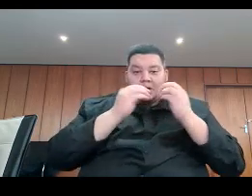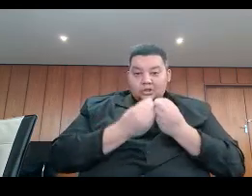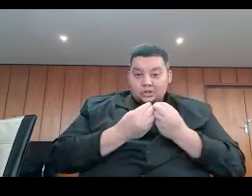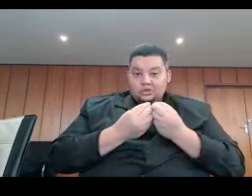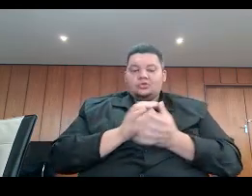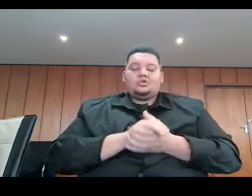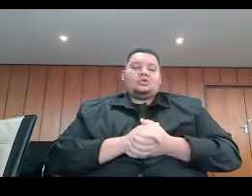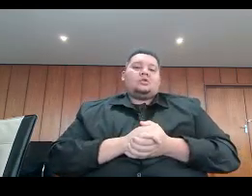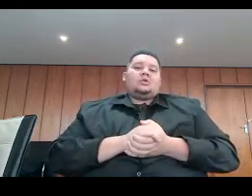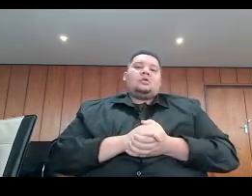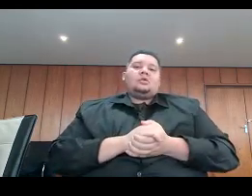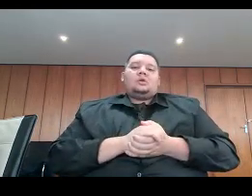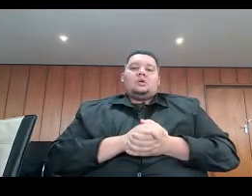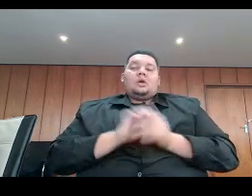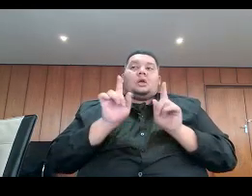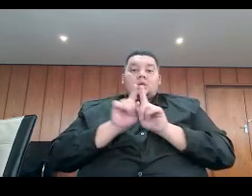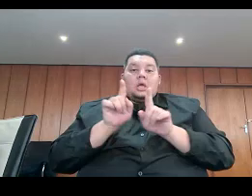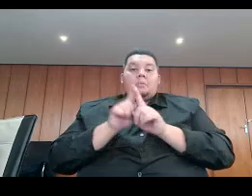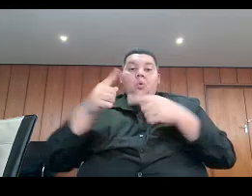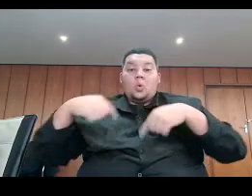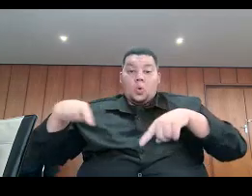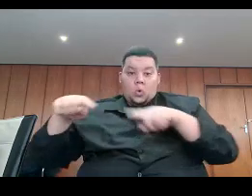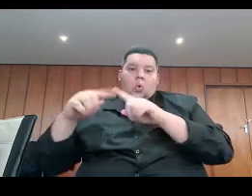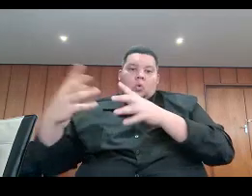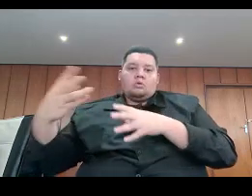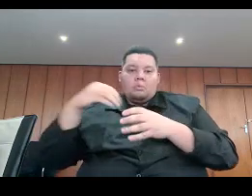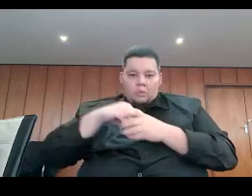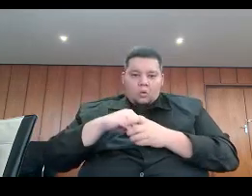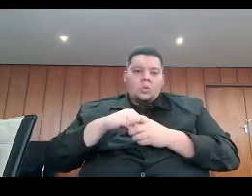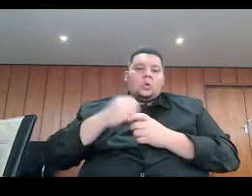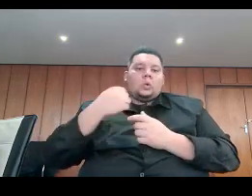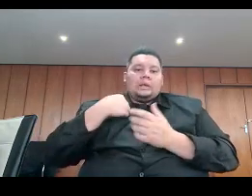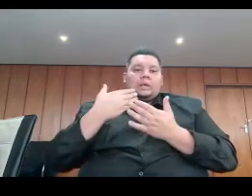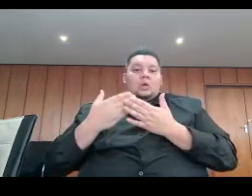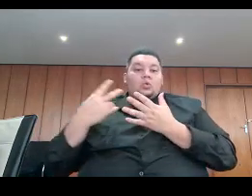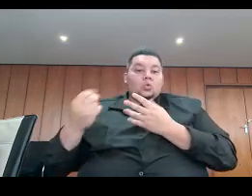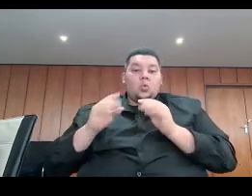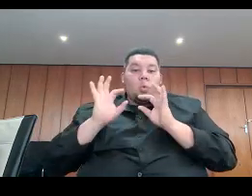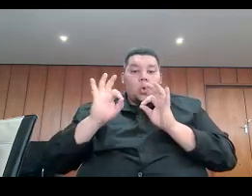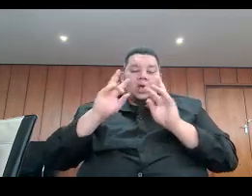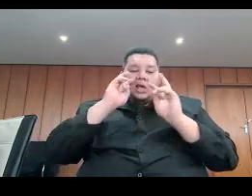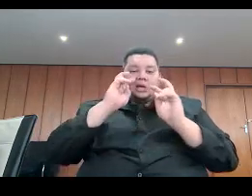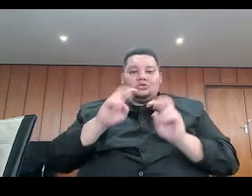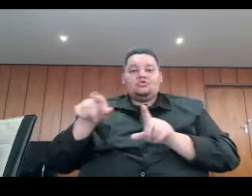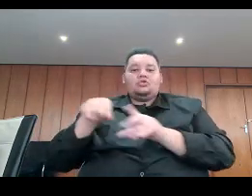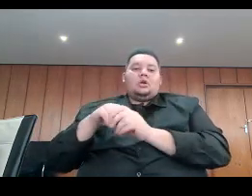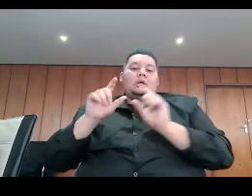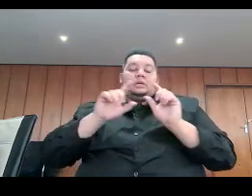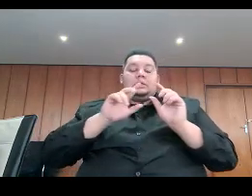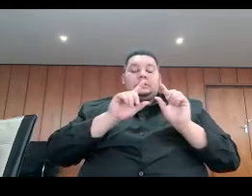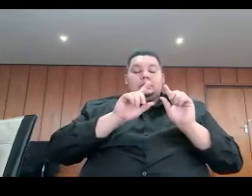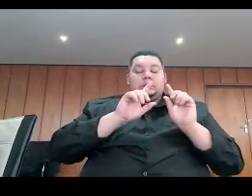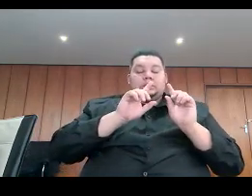and you've been part of that, to do research on disability and sexual